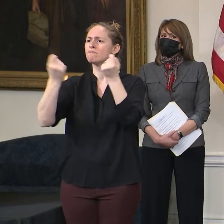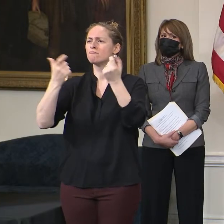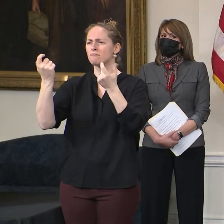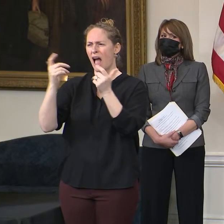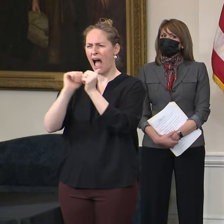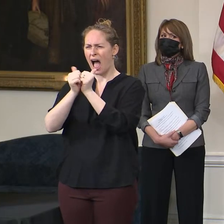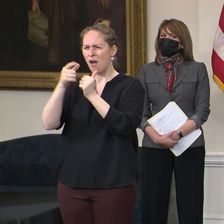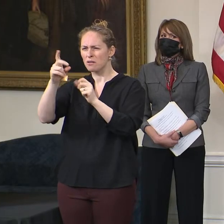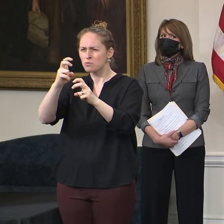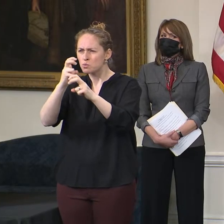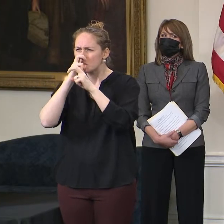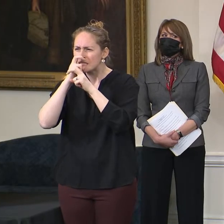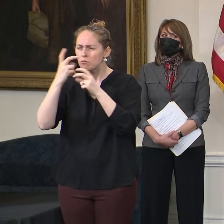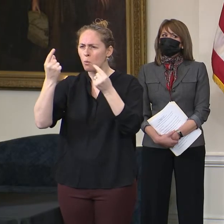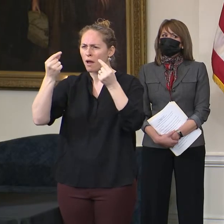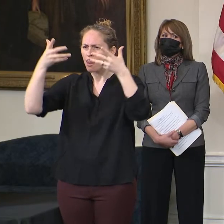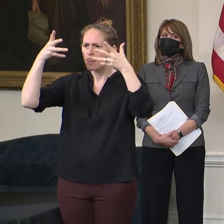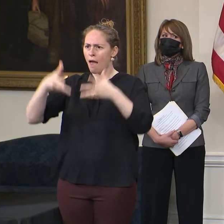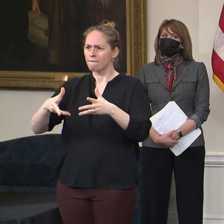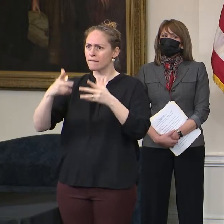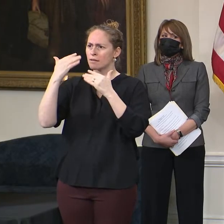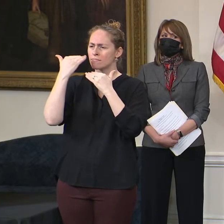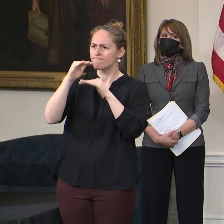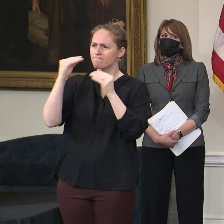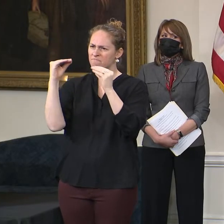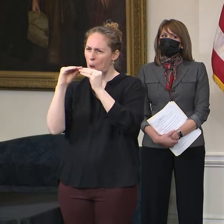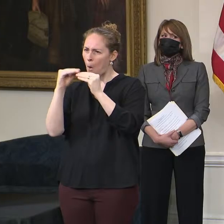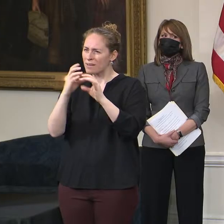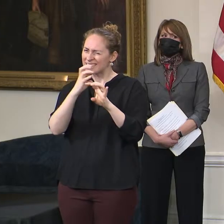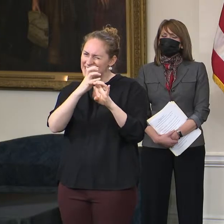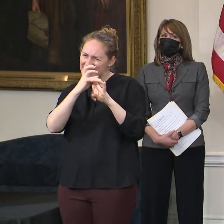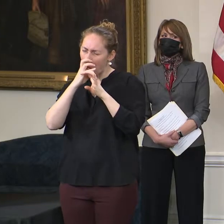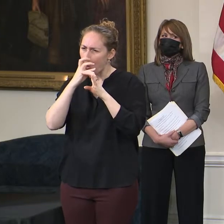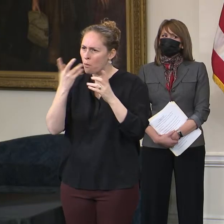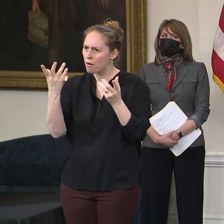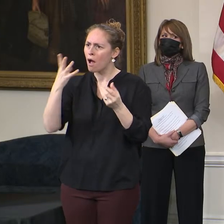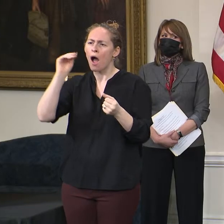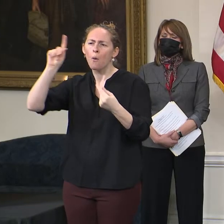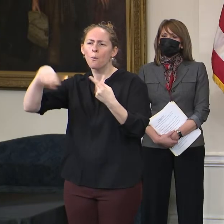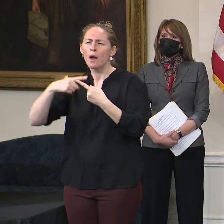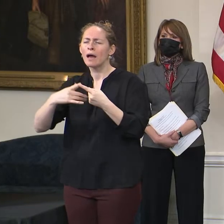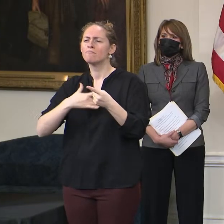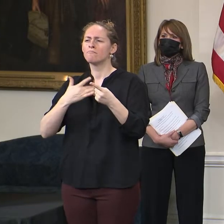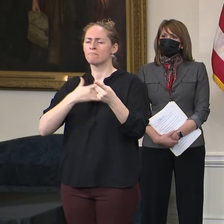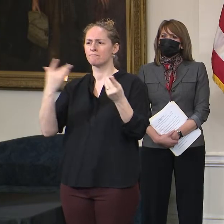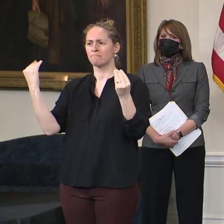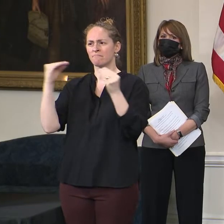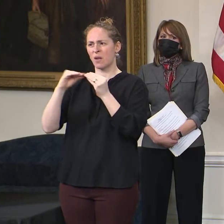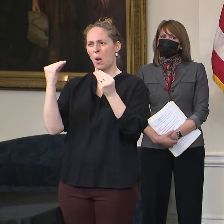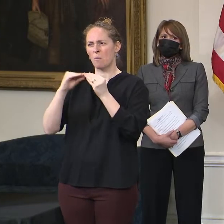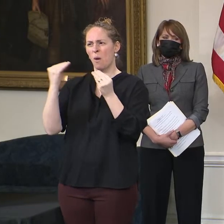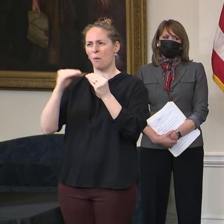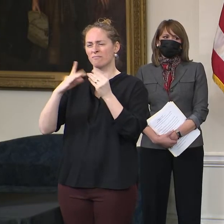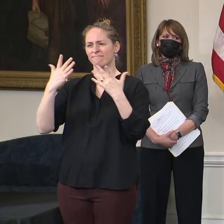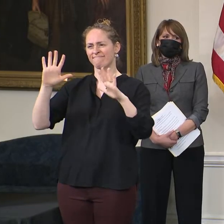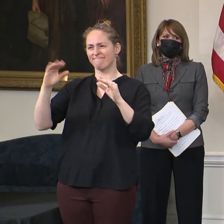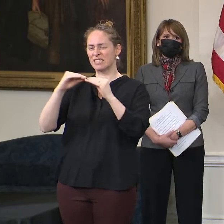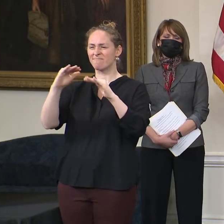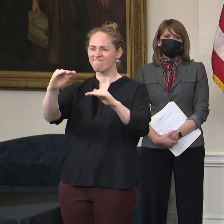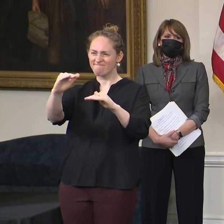spring? What's left before then, and when might we get there? Well, as I said in my remarks, we're